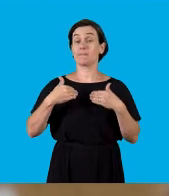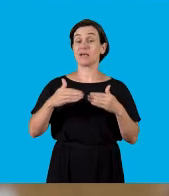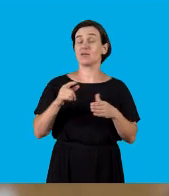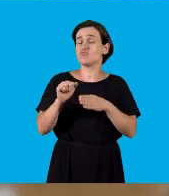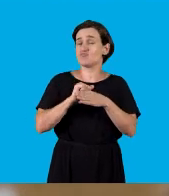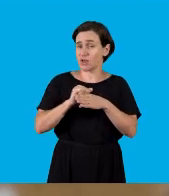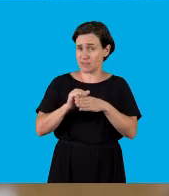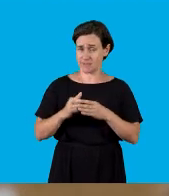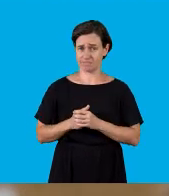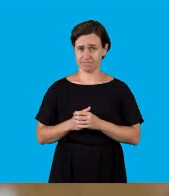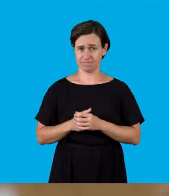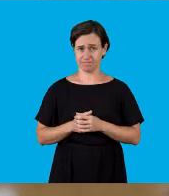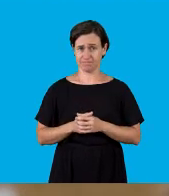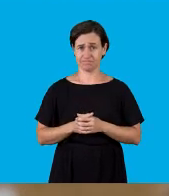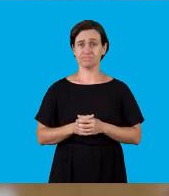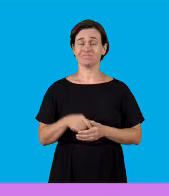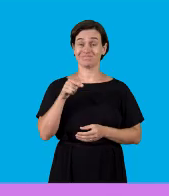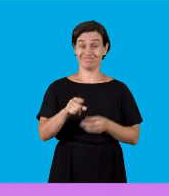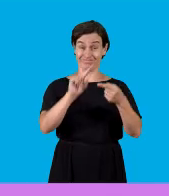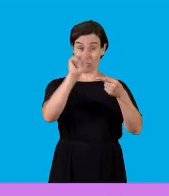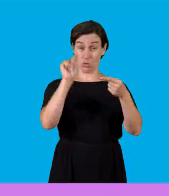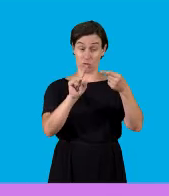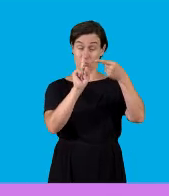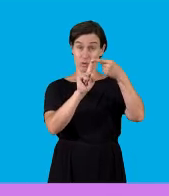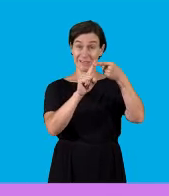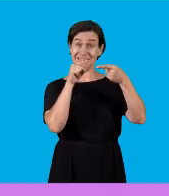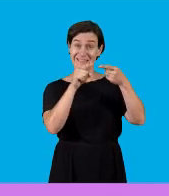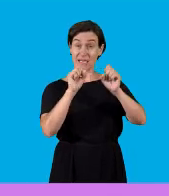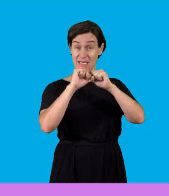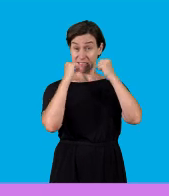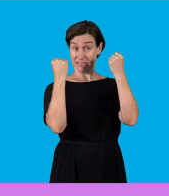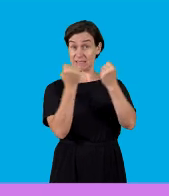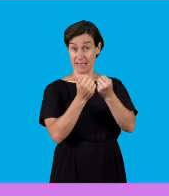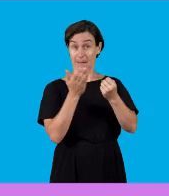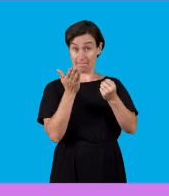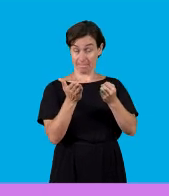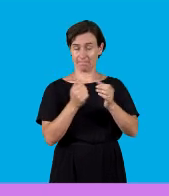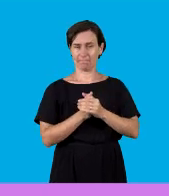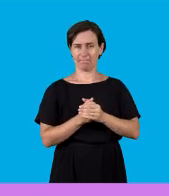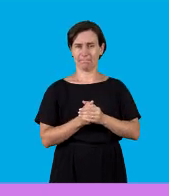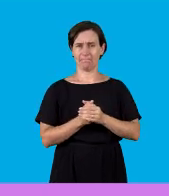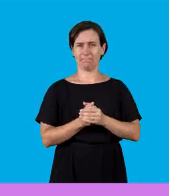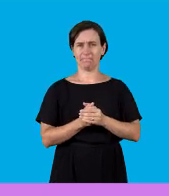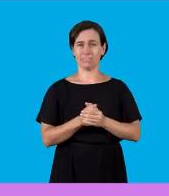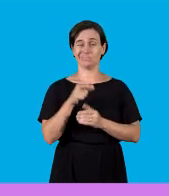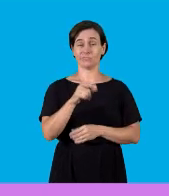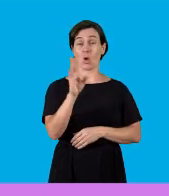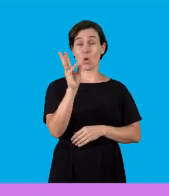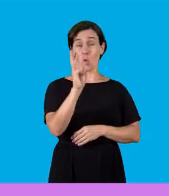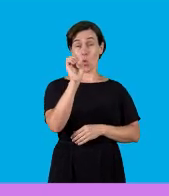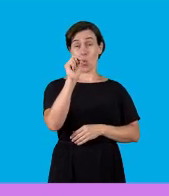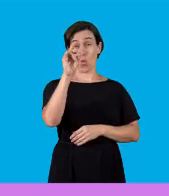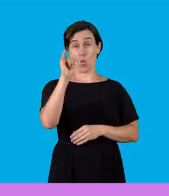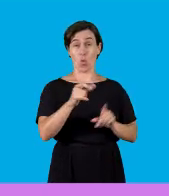going to start with our practice section. You are given there a stadium, a layout plan of a stadium. Question one says, Wendy went